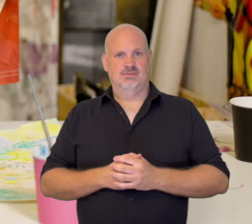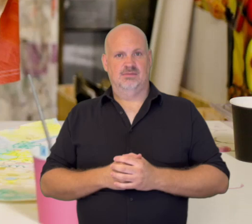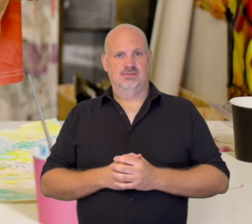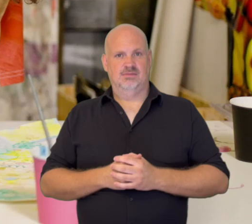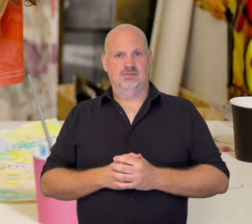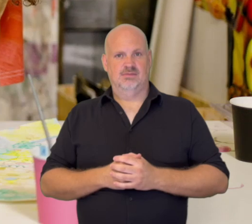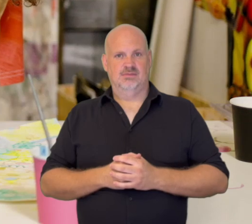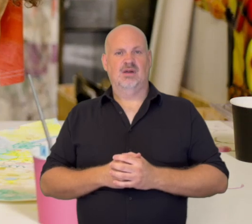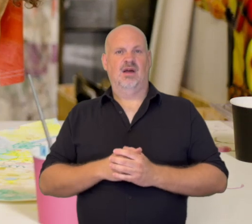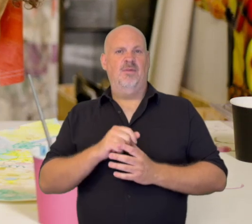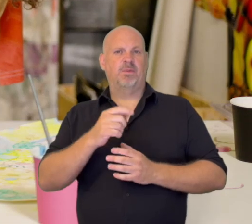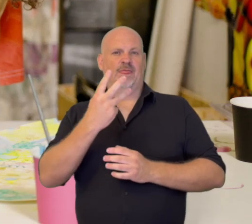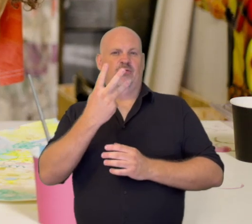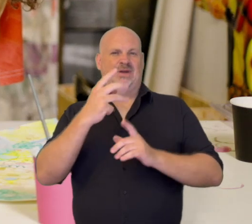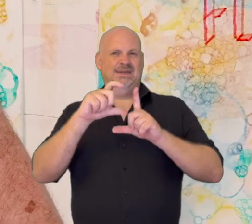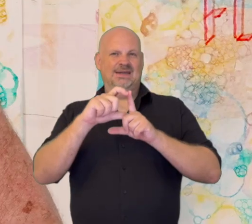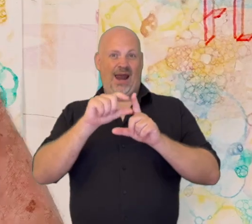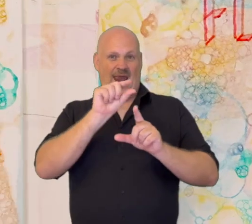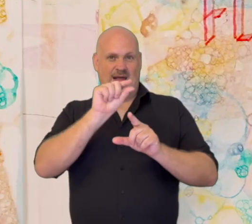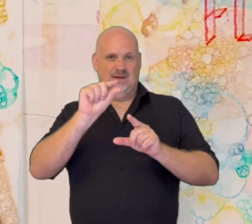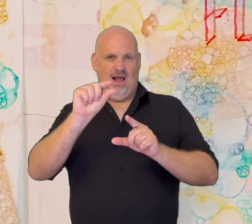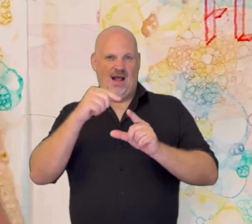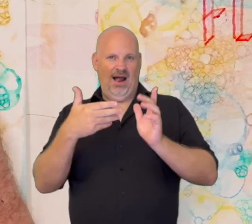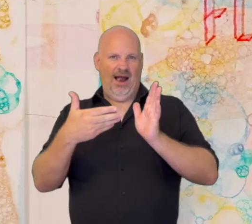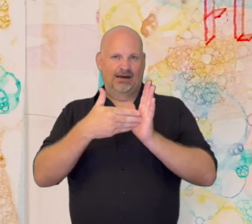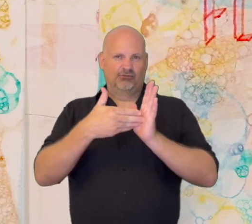I'm just going to put a little bit of 3D on the letters,